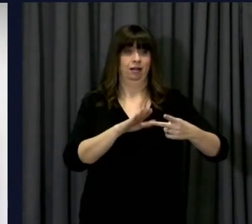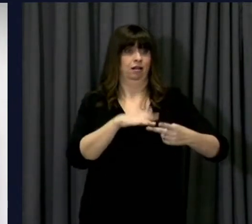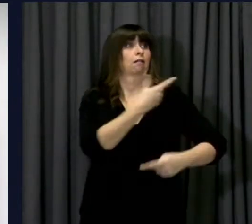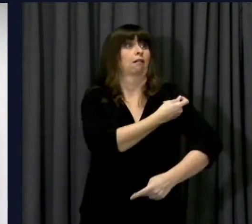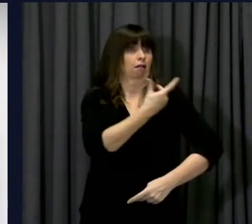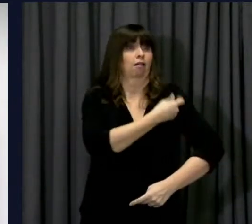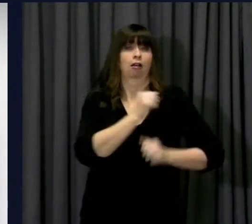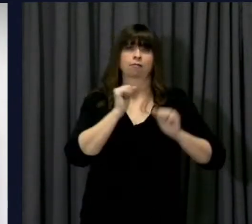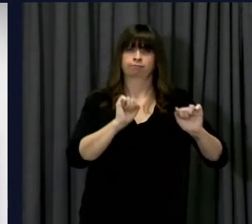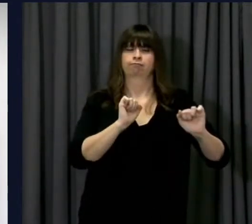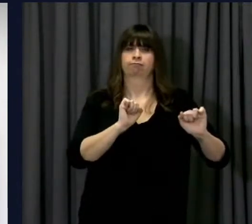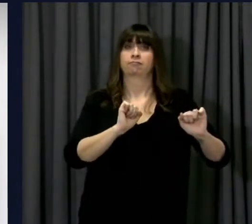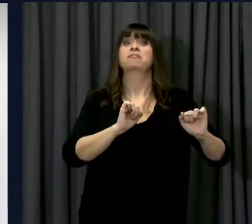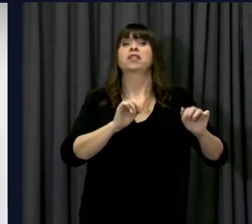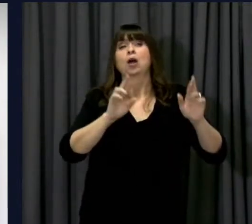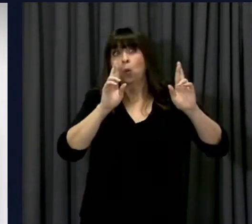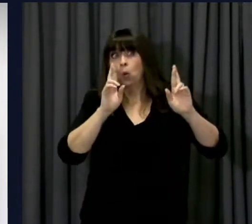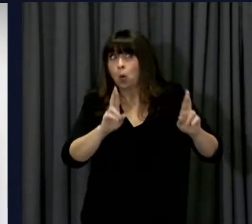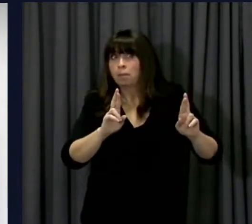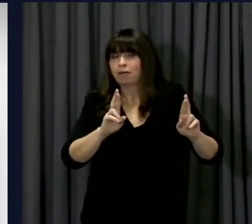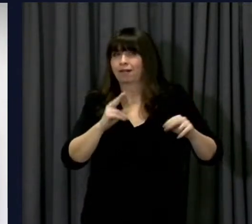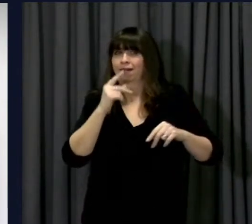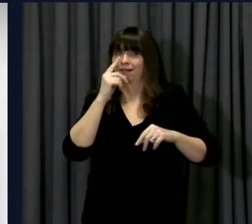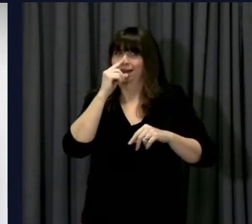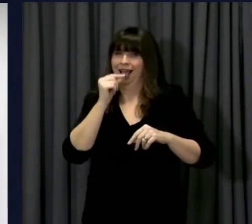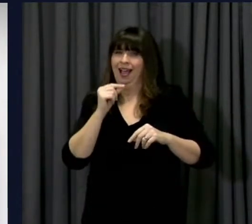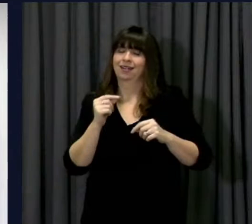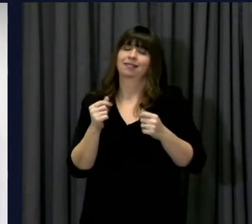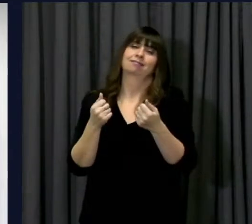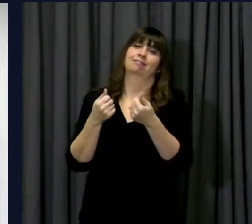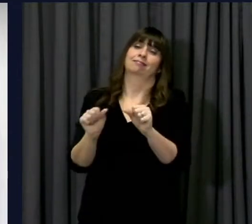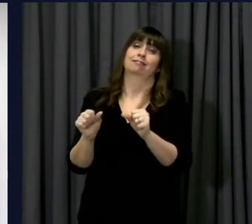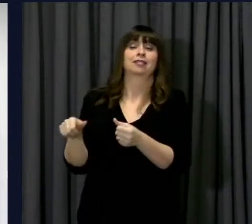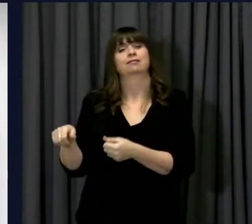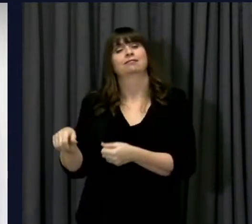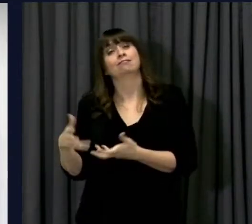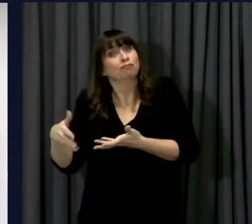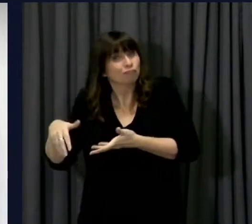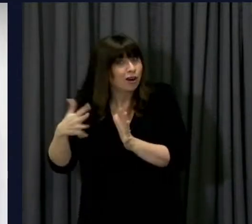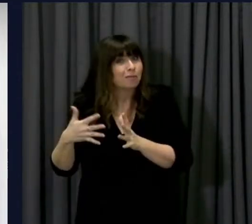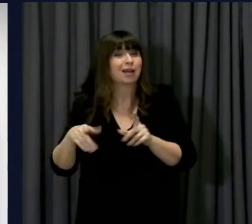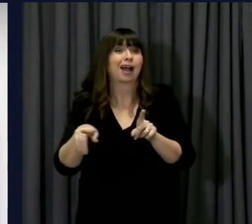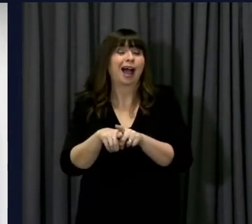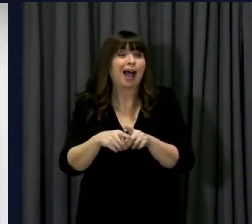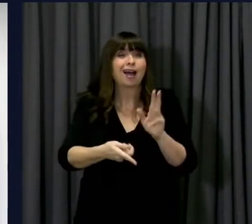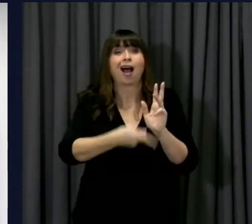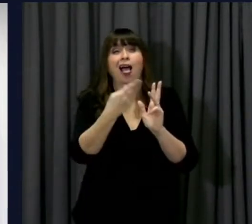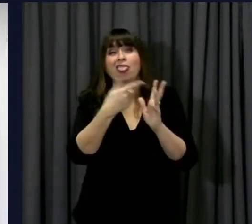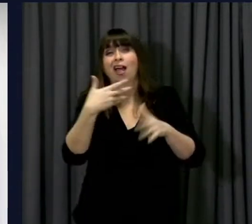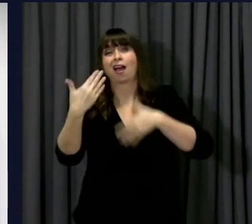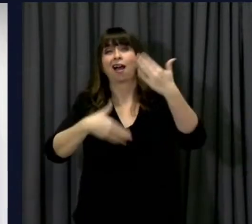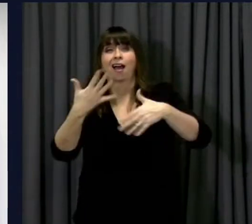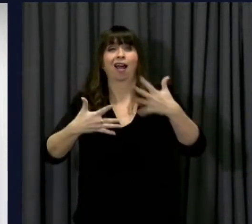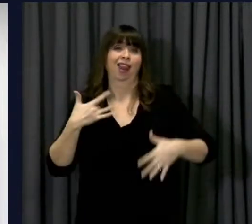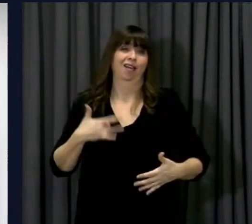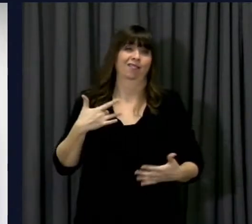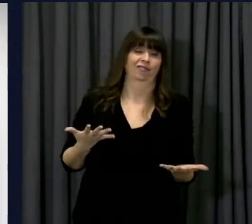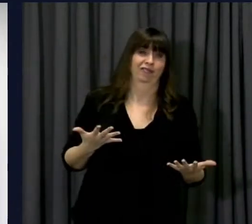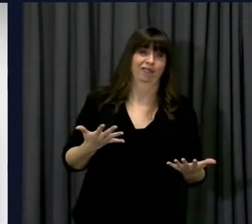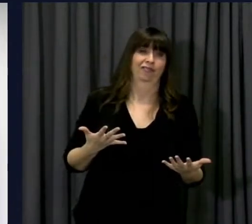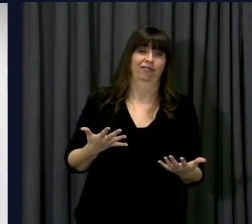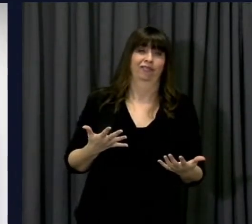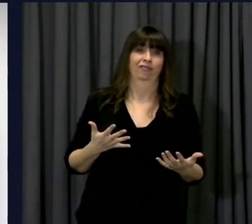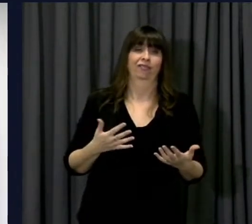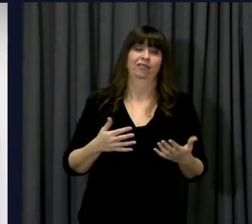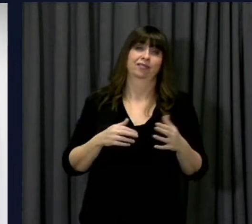make different choices for all of us, not just for rugby fans, but for all the other activities that we've had to curtail to keep the country safe